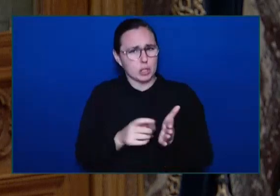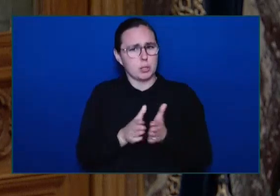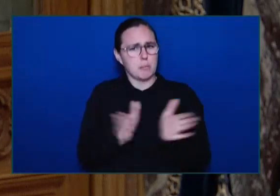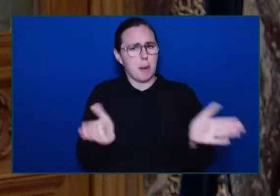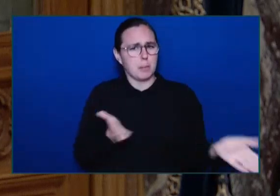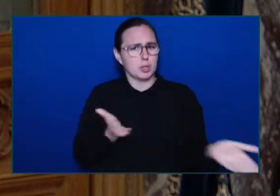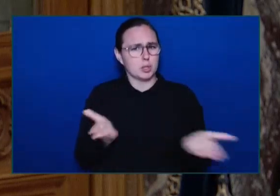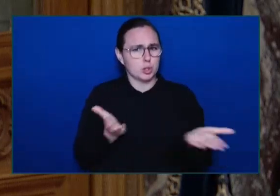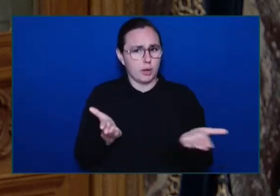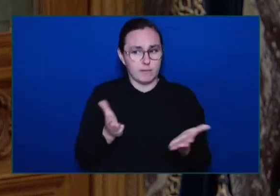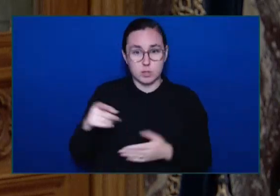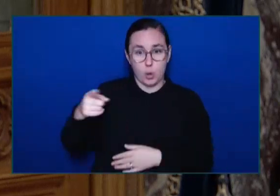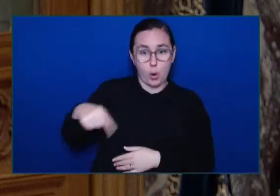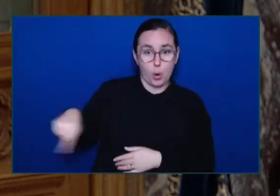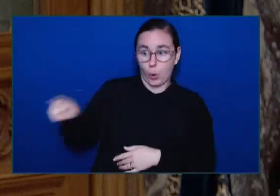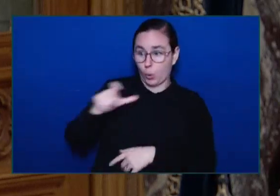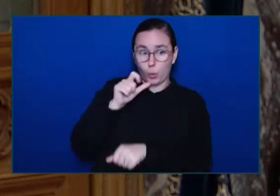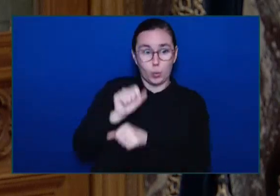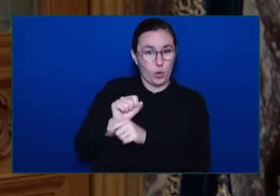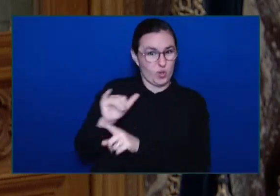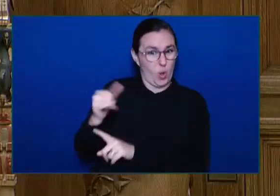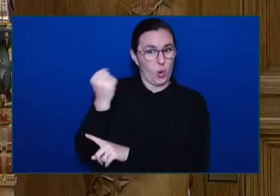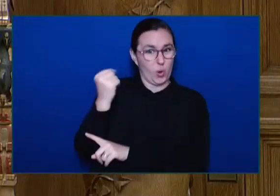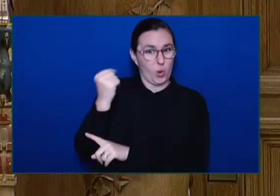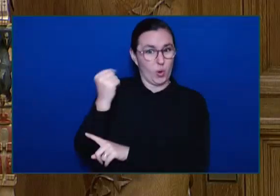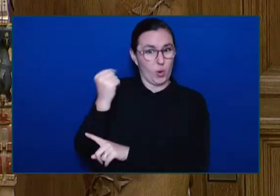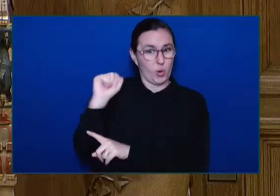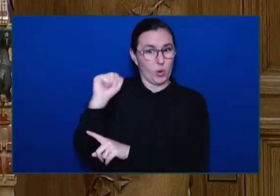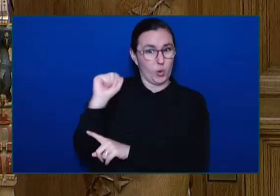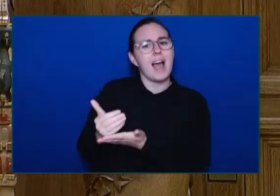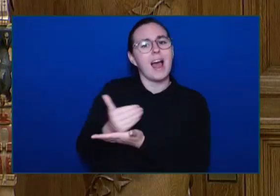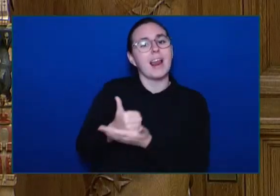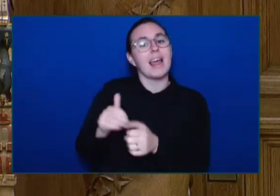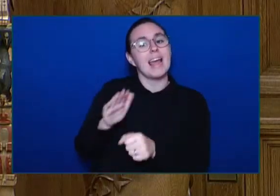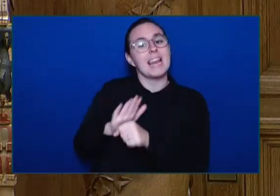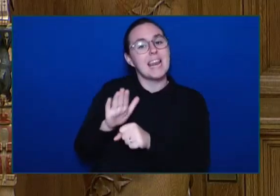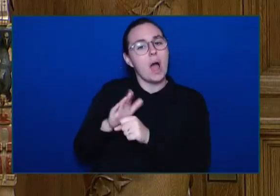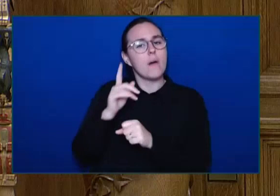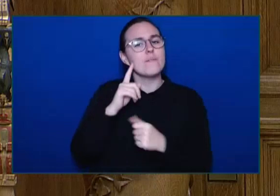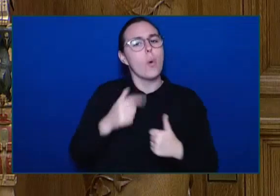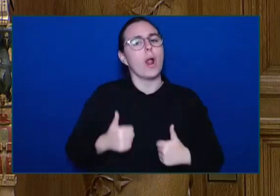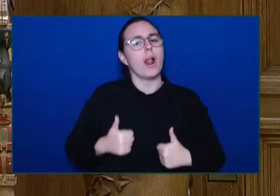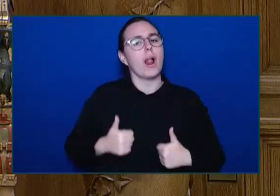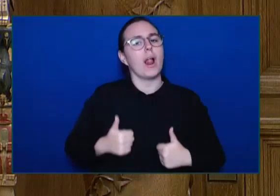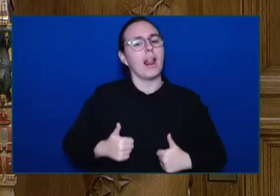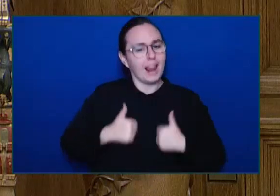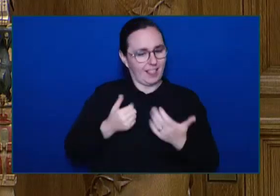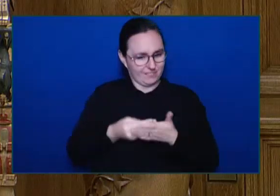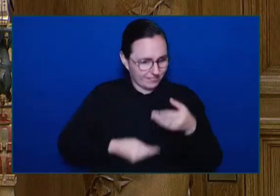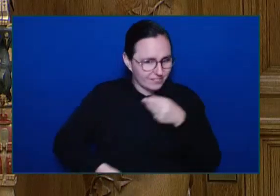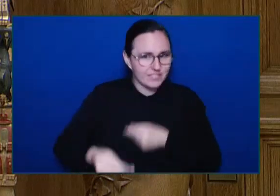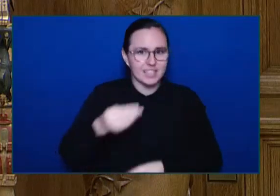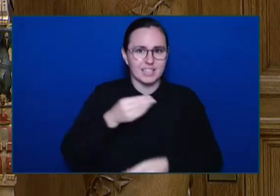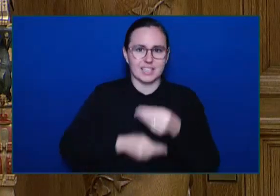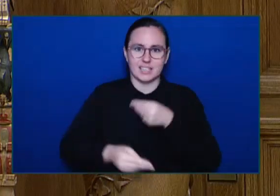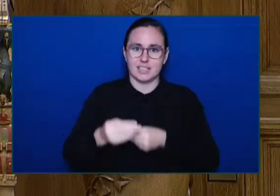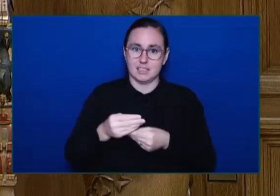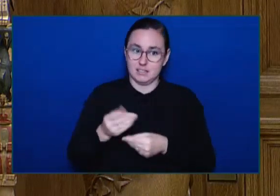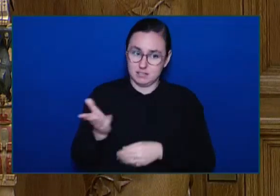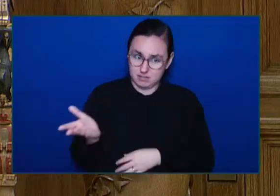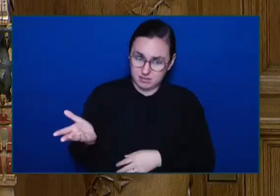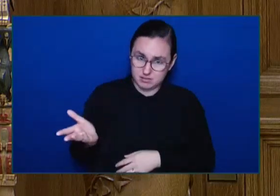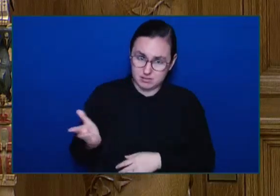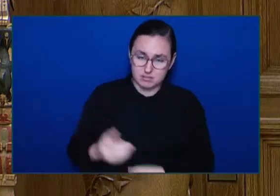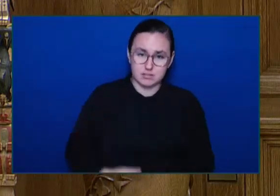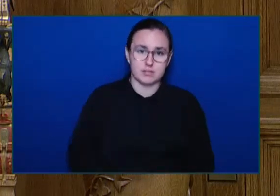a living wage? Minister of Transportation. Very much, Mr. Speaker. Thank you to the member